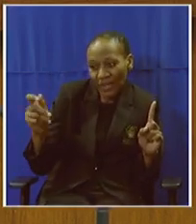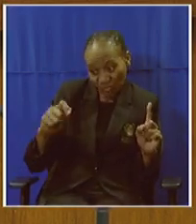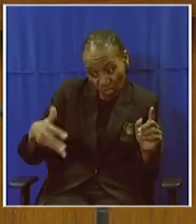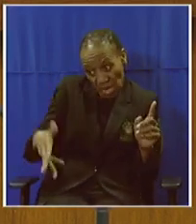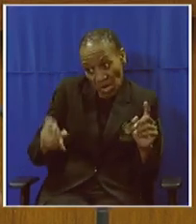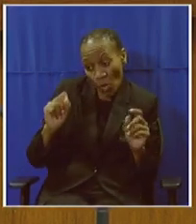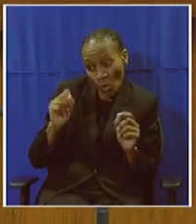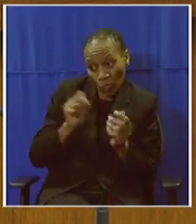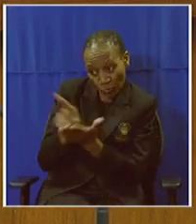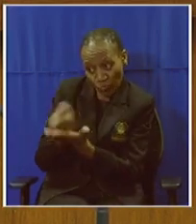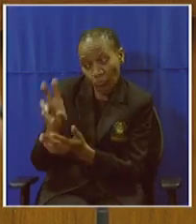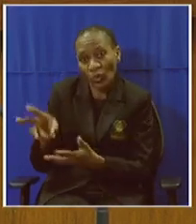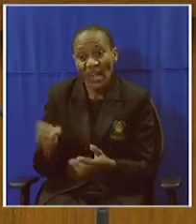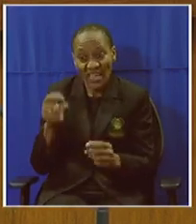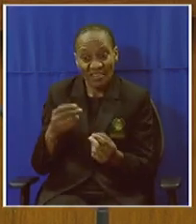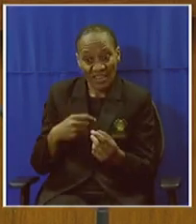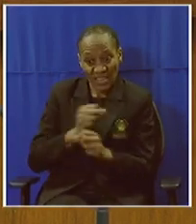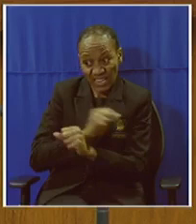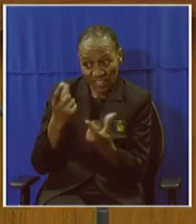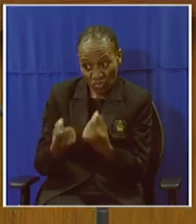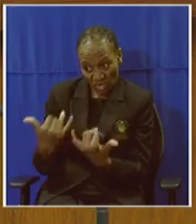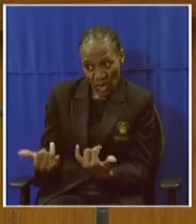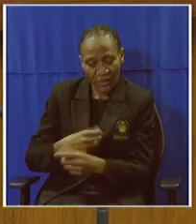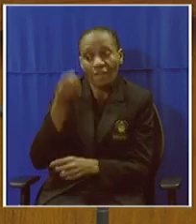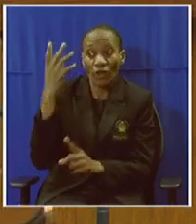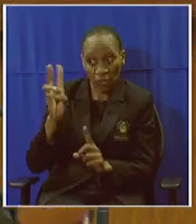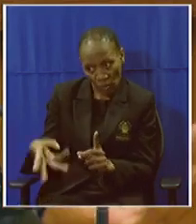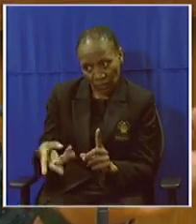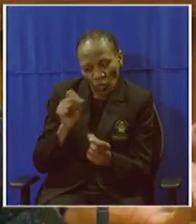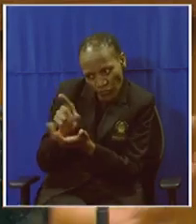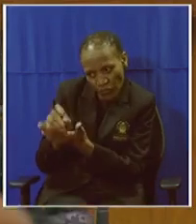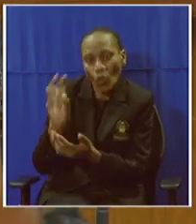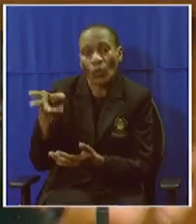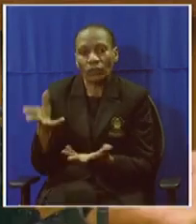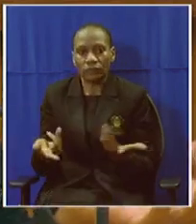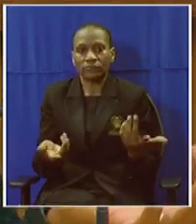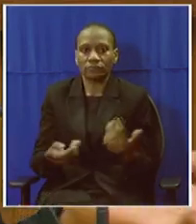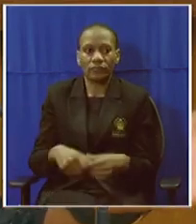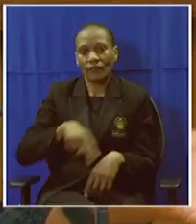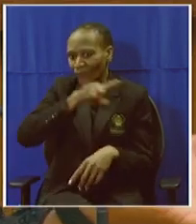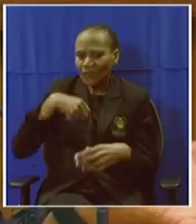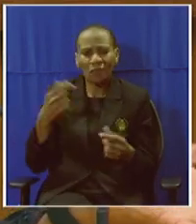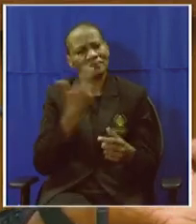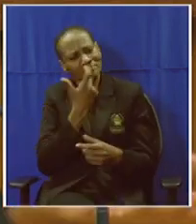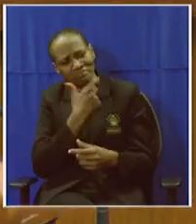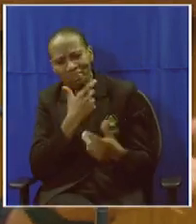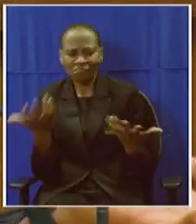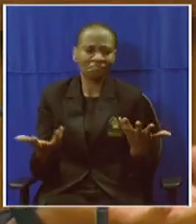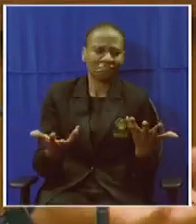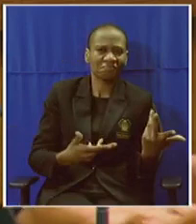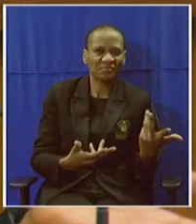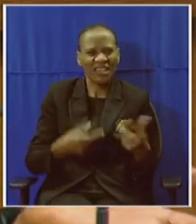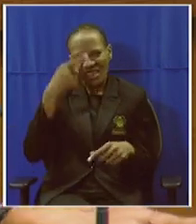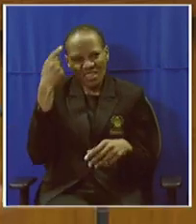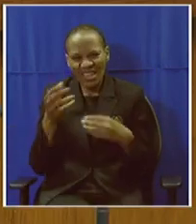now, because if I don't send them now, I'll never send them again." And we all laughed. We didn't think there